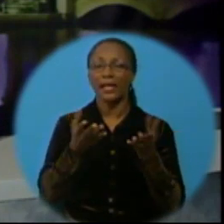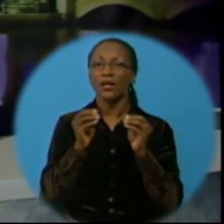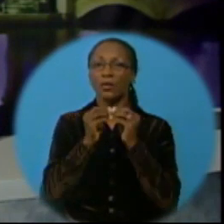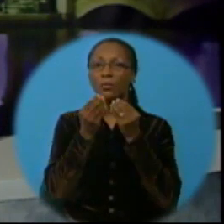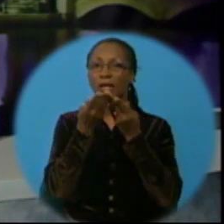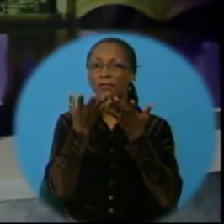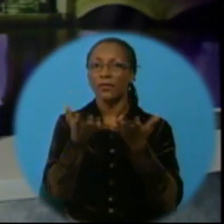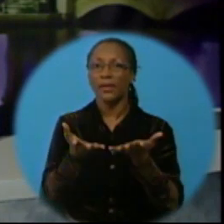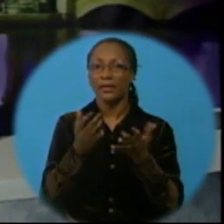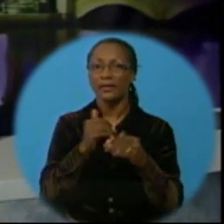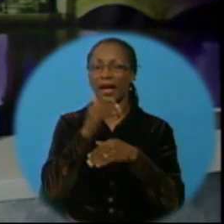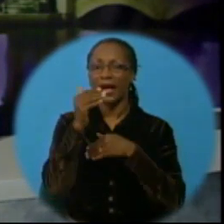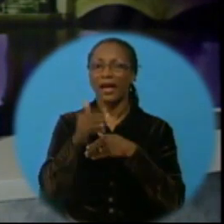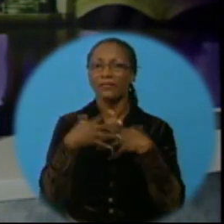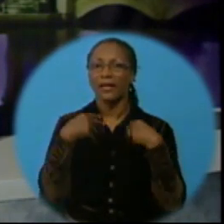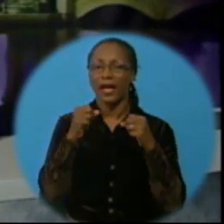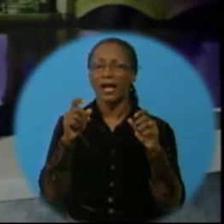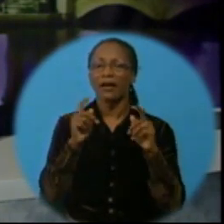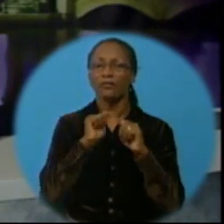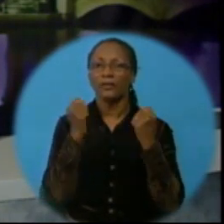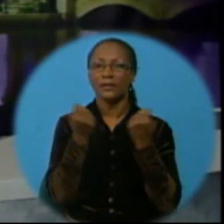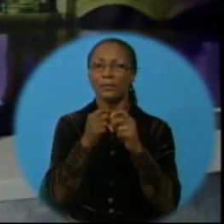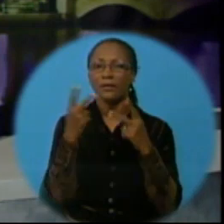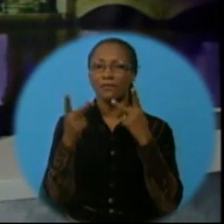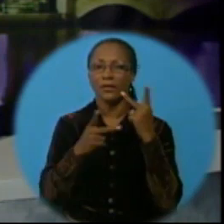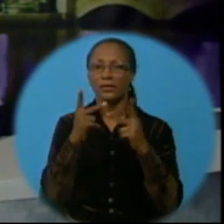health team has visited the school tomorrow.